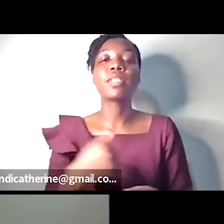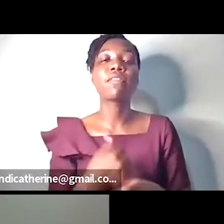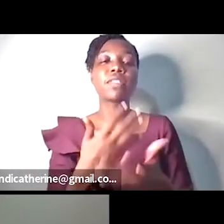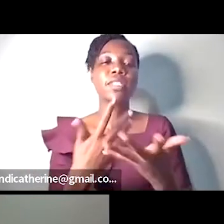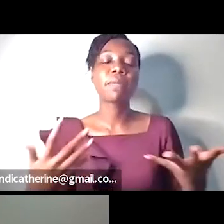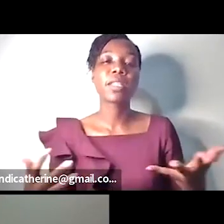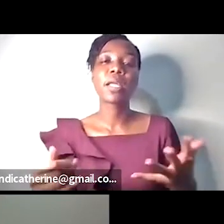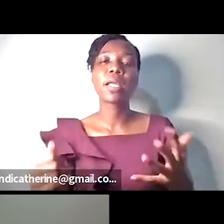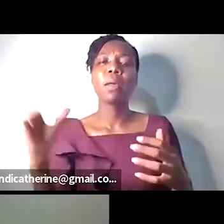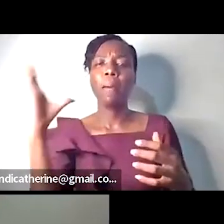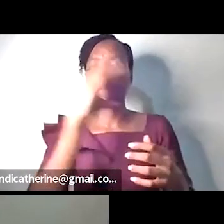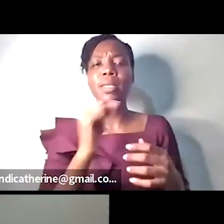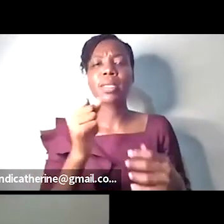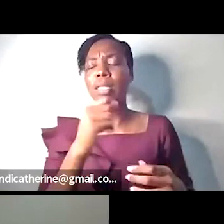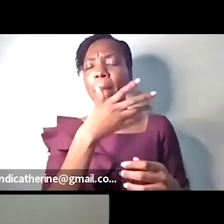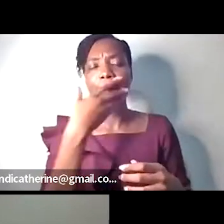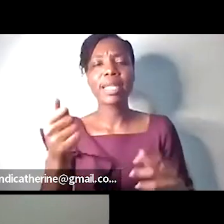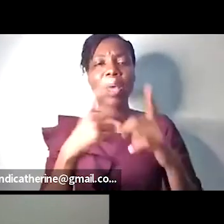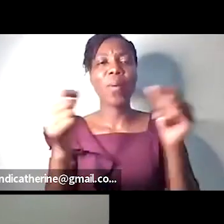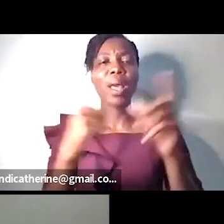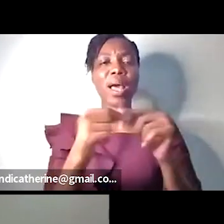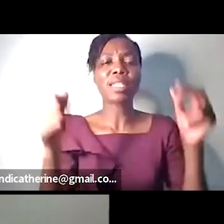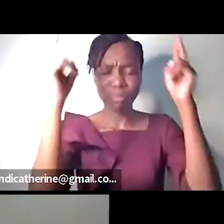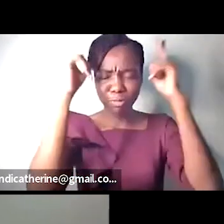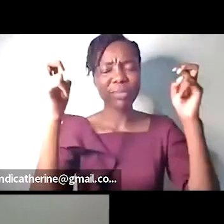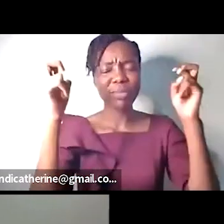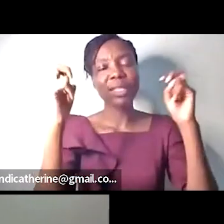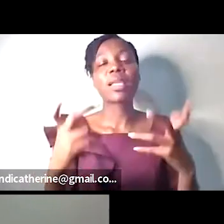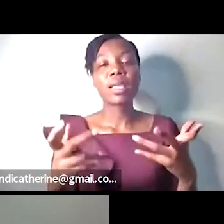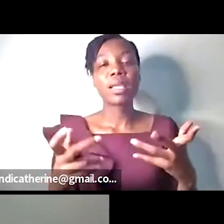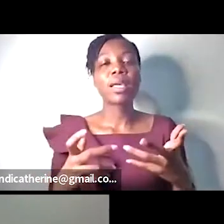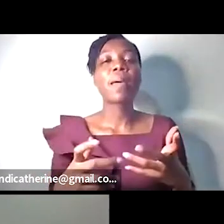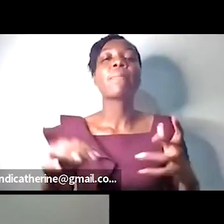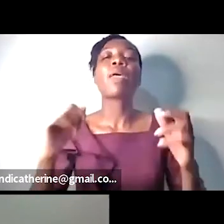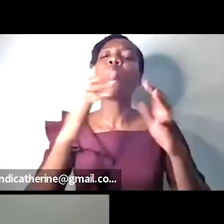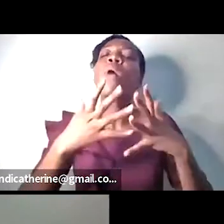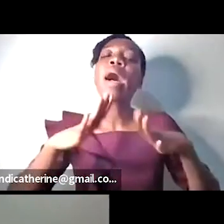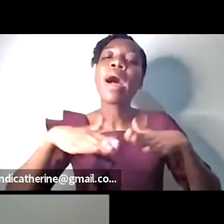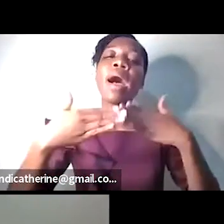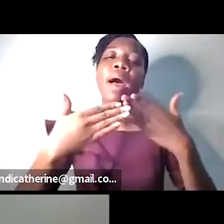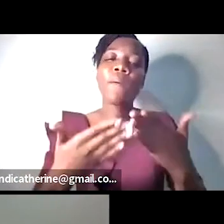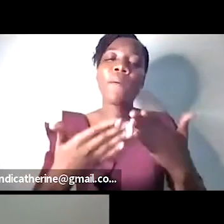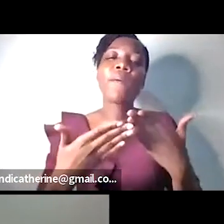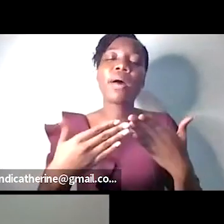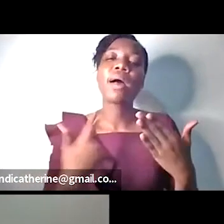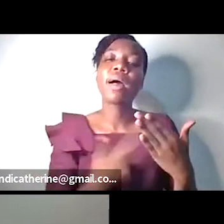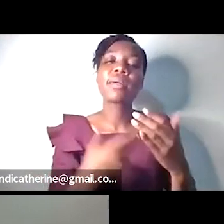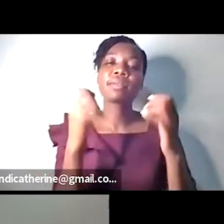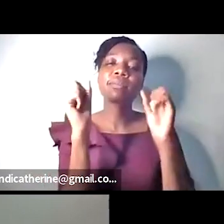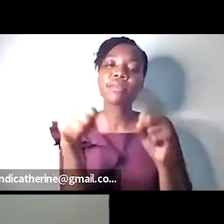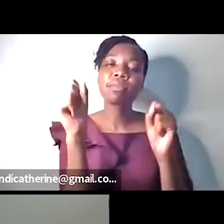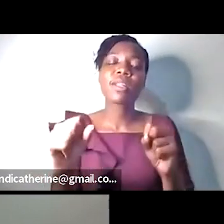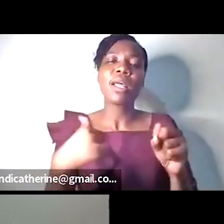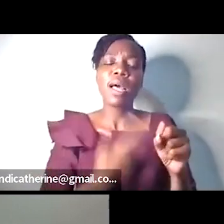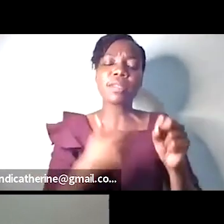word, let me call it demon, called imposter syndrome. How on earth do we deal with that? How